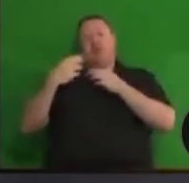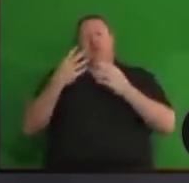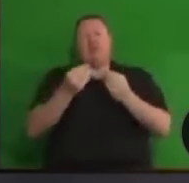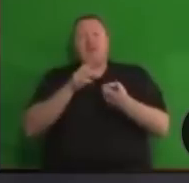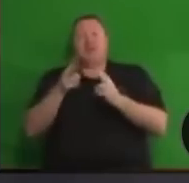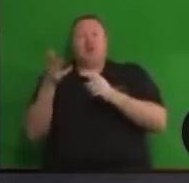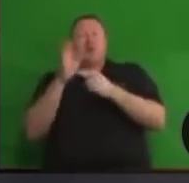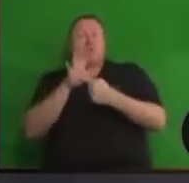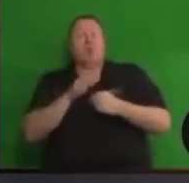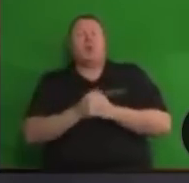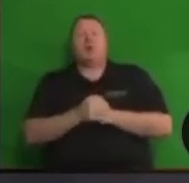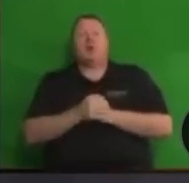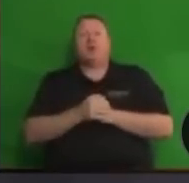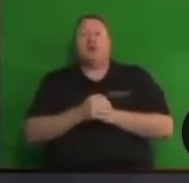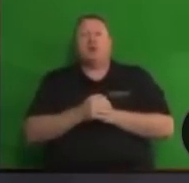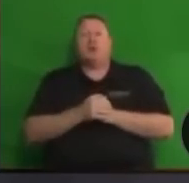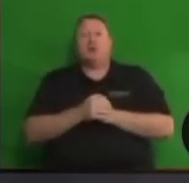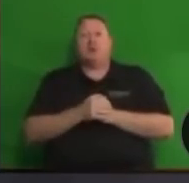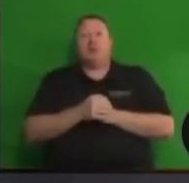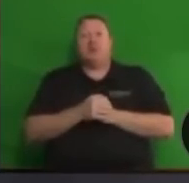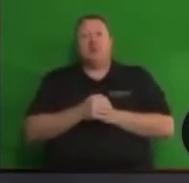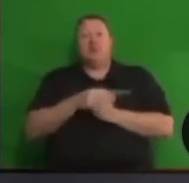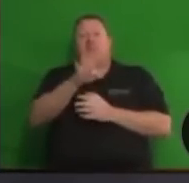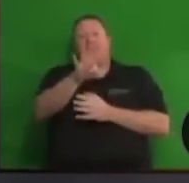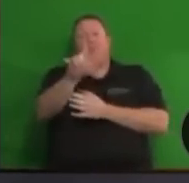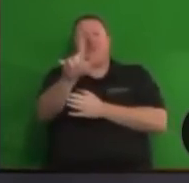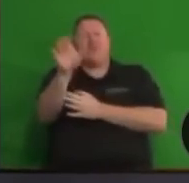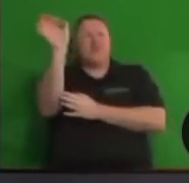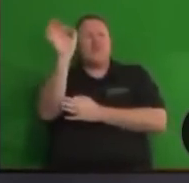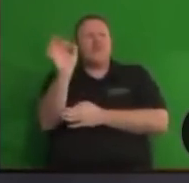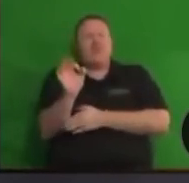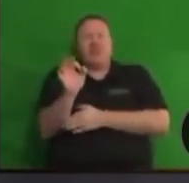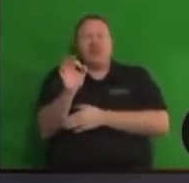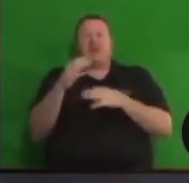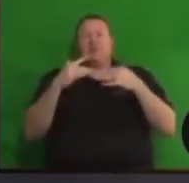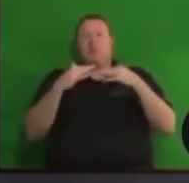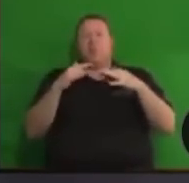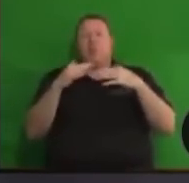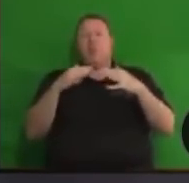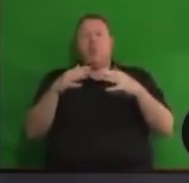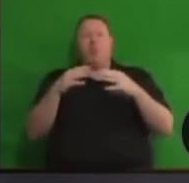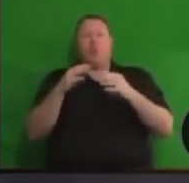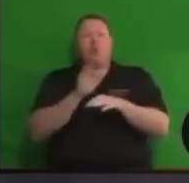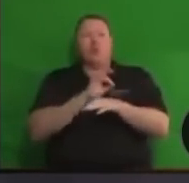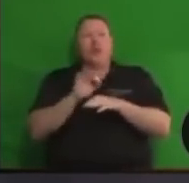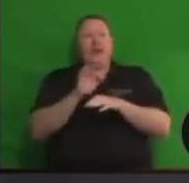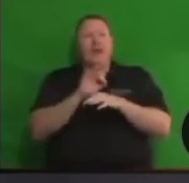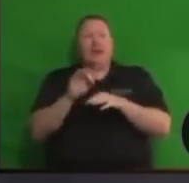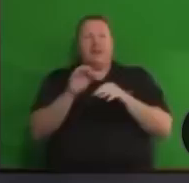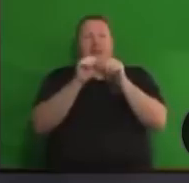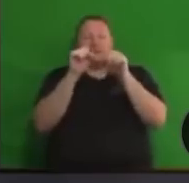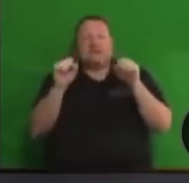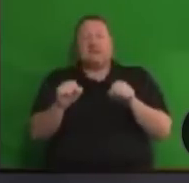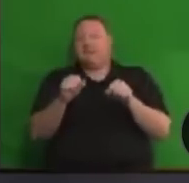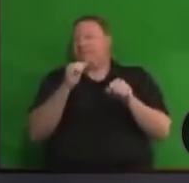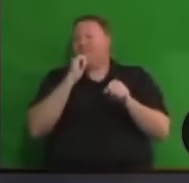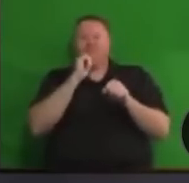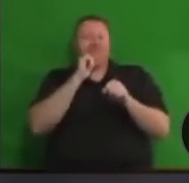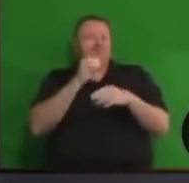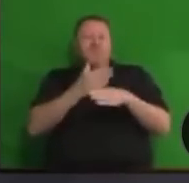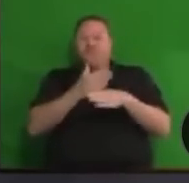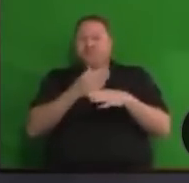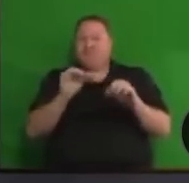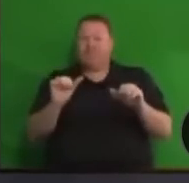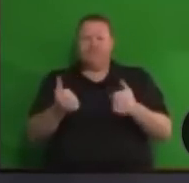Fellow citizens, 47% of our water treatment systems are in a critical or poor state.